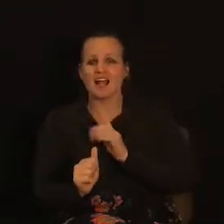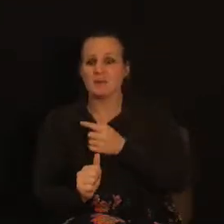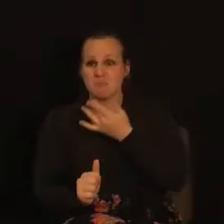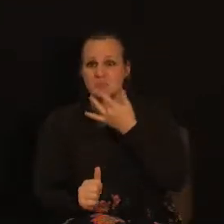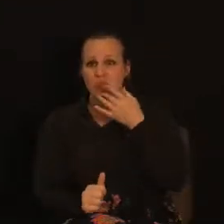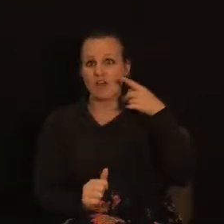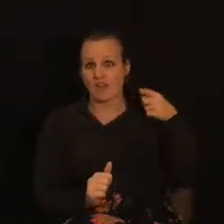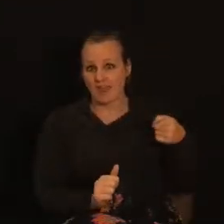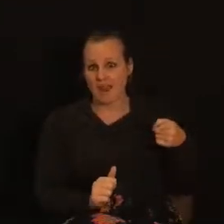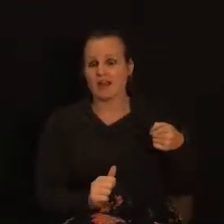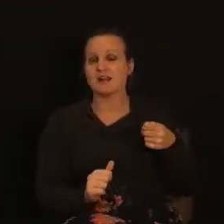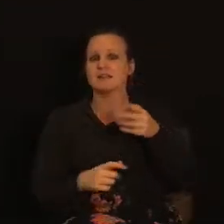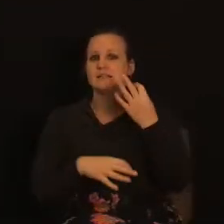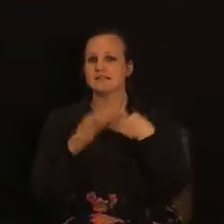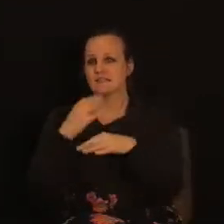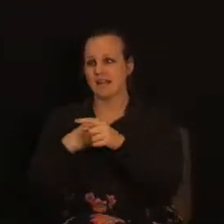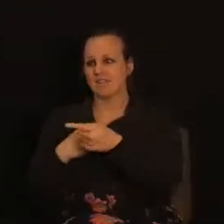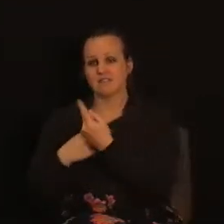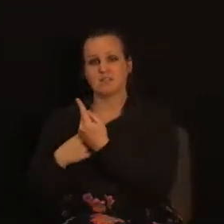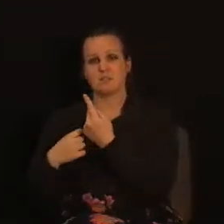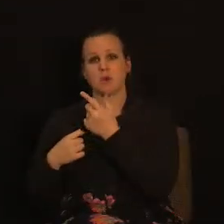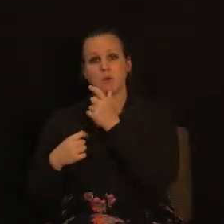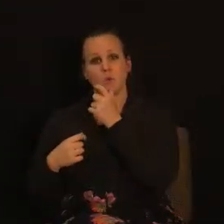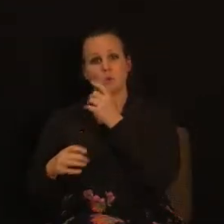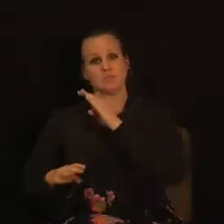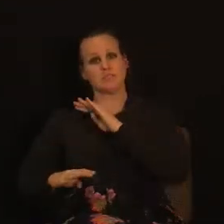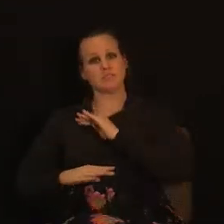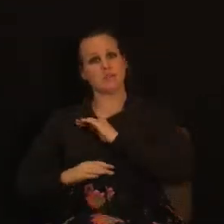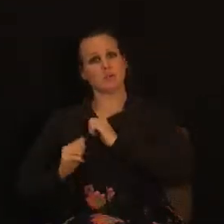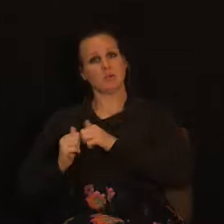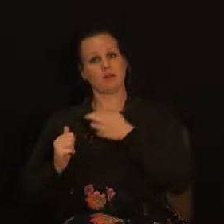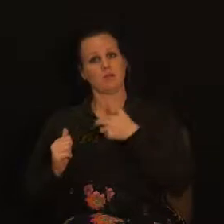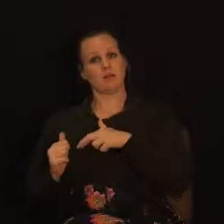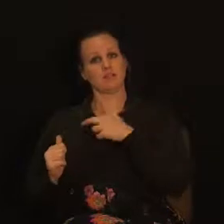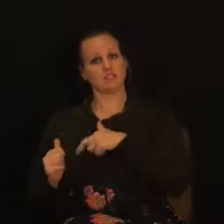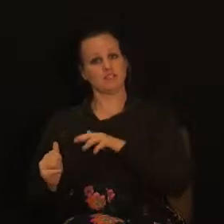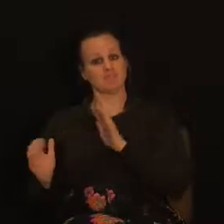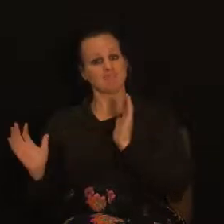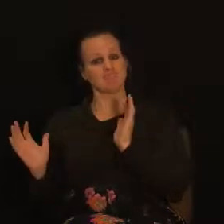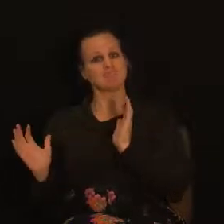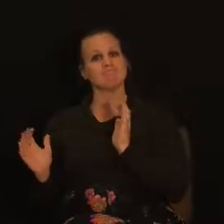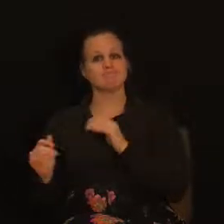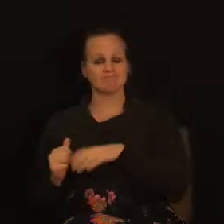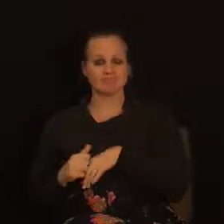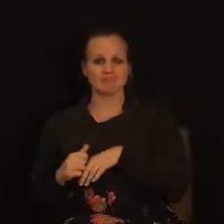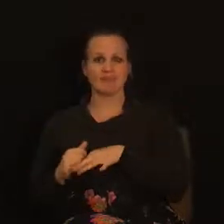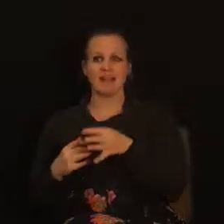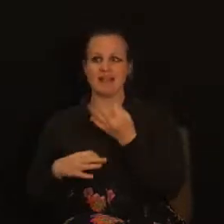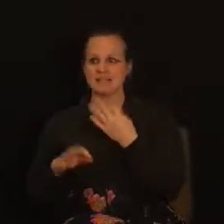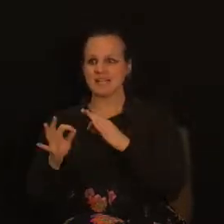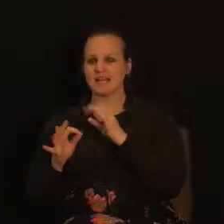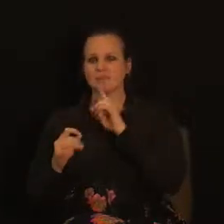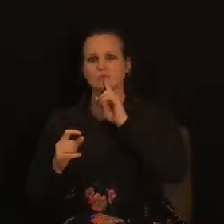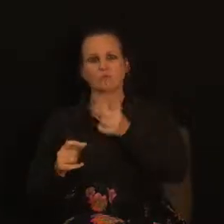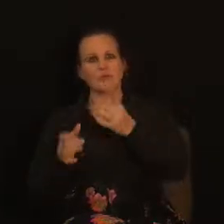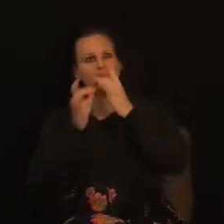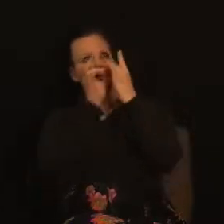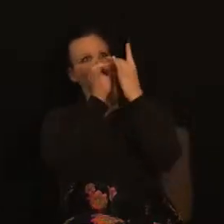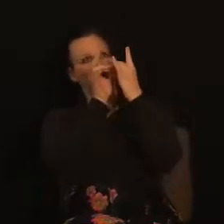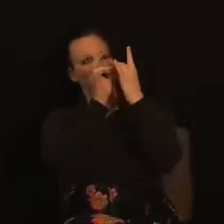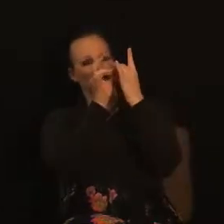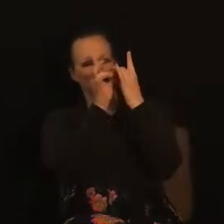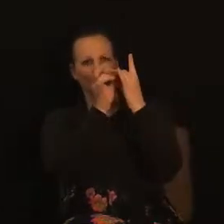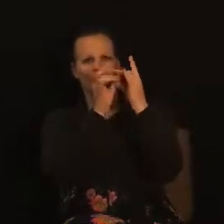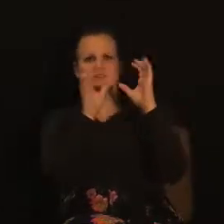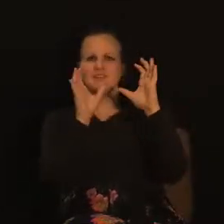content with a religion instead of an actual relationship seeking